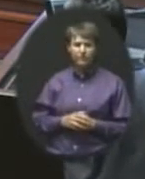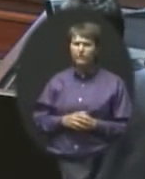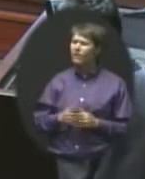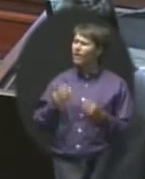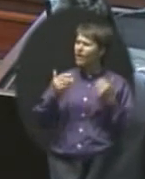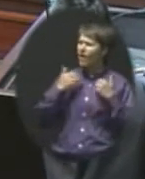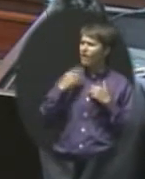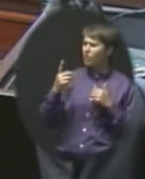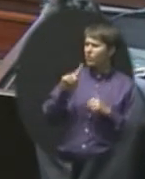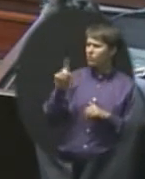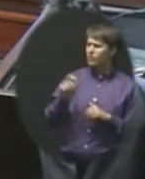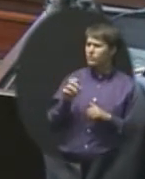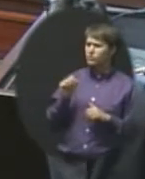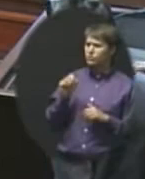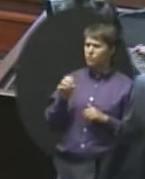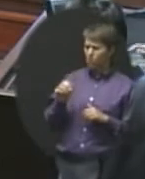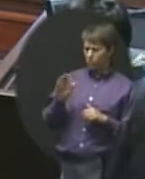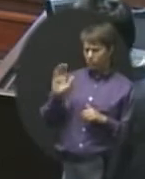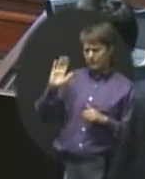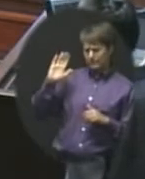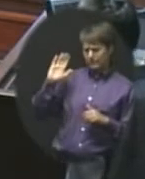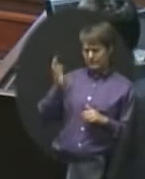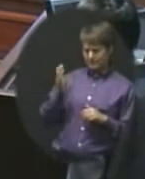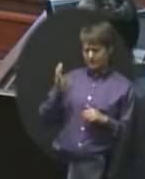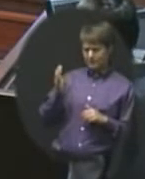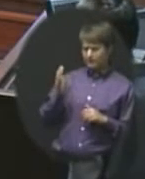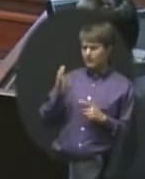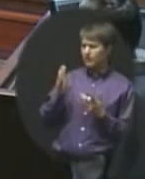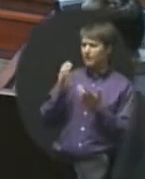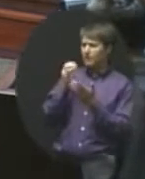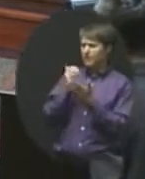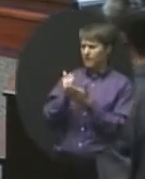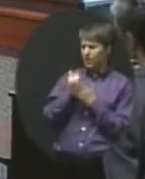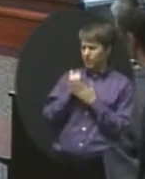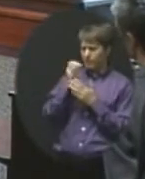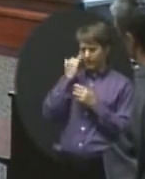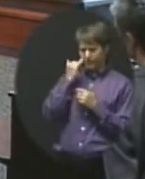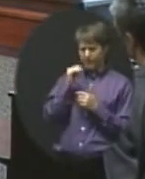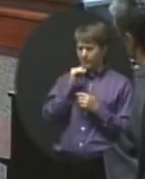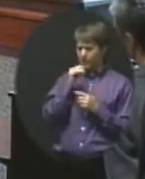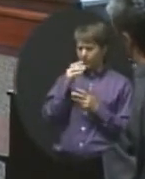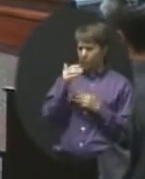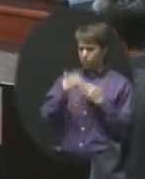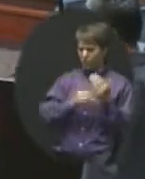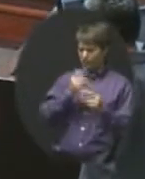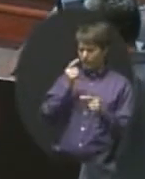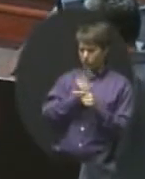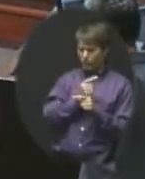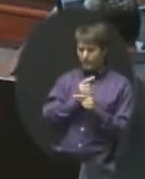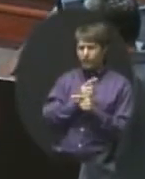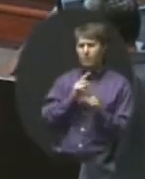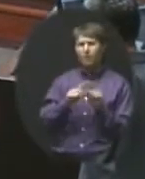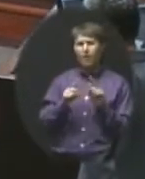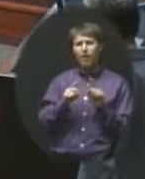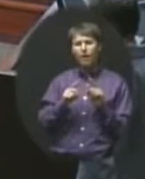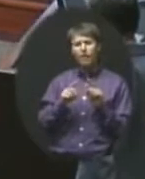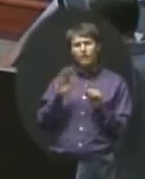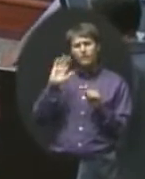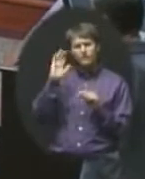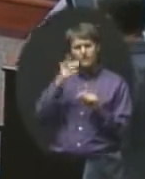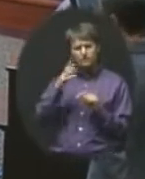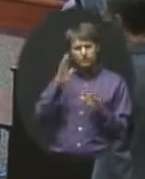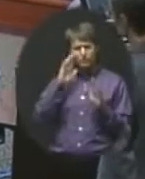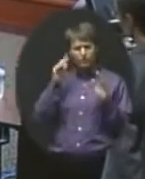question. So it appears to me, and help me if I'm not processing this correctly, that the focus